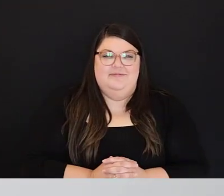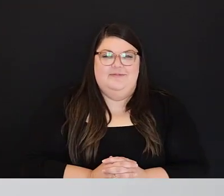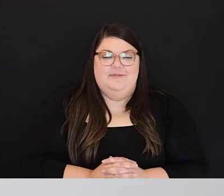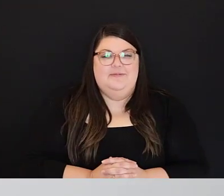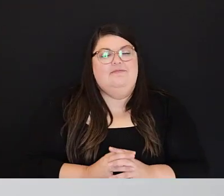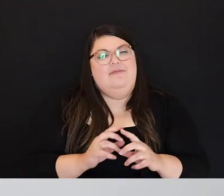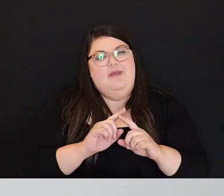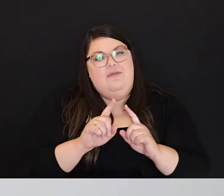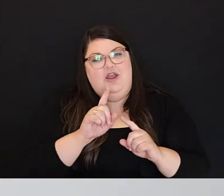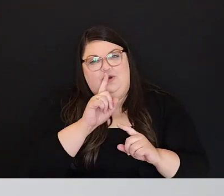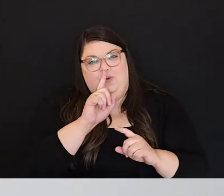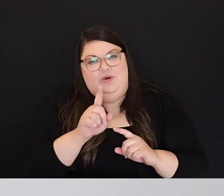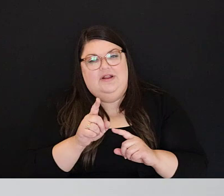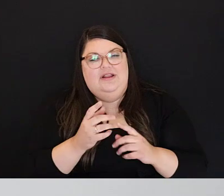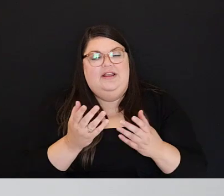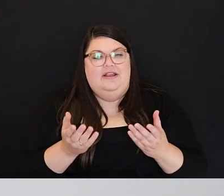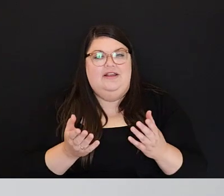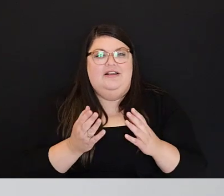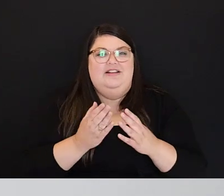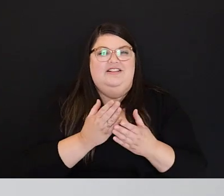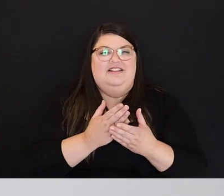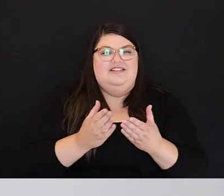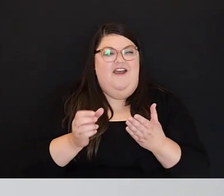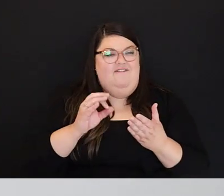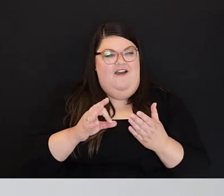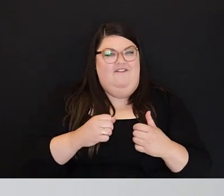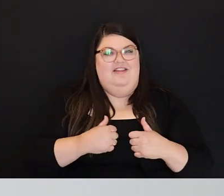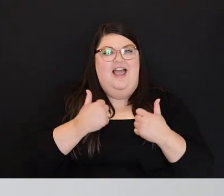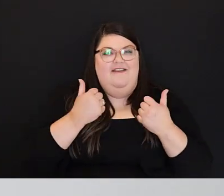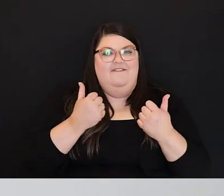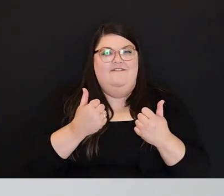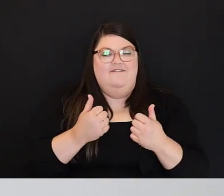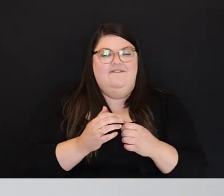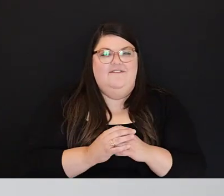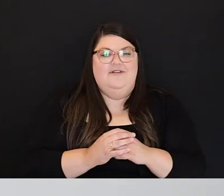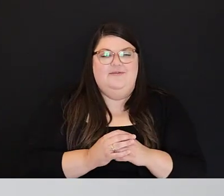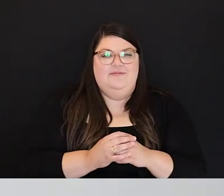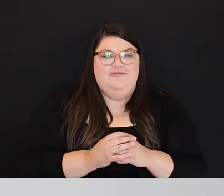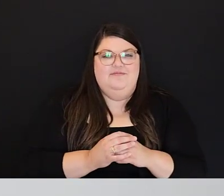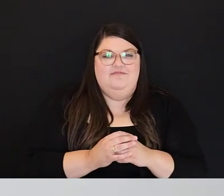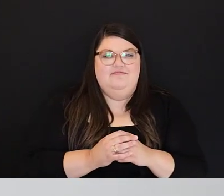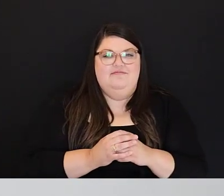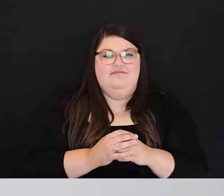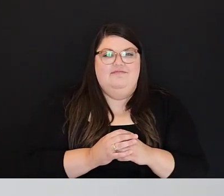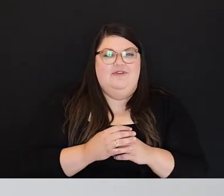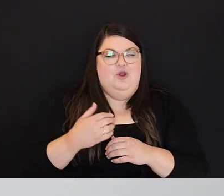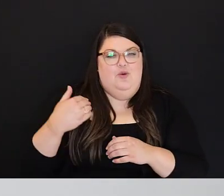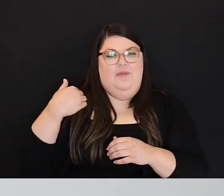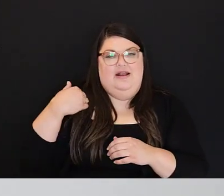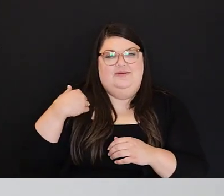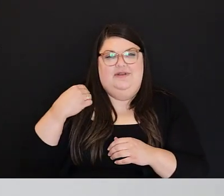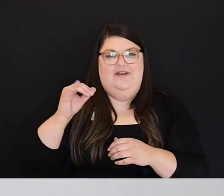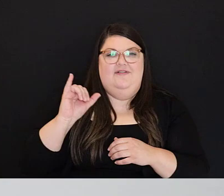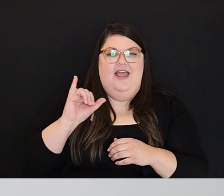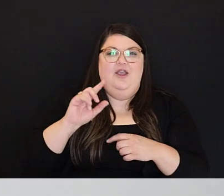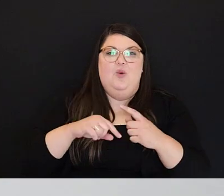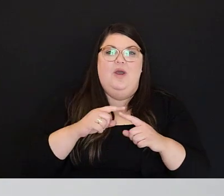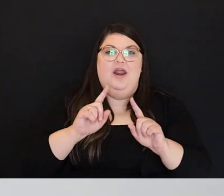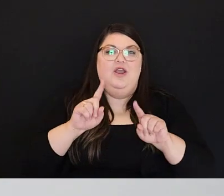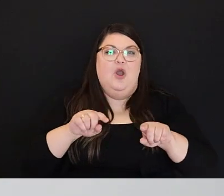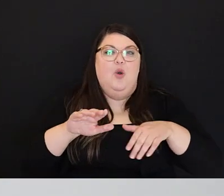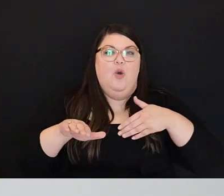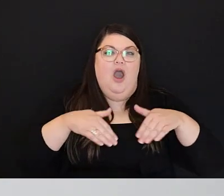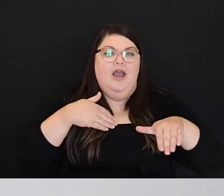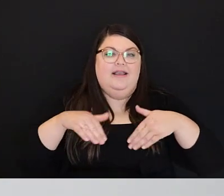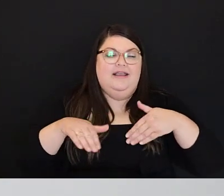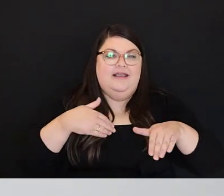But it really, it's the stuff of life. And that it reminds me of when I go walking and